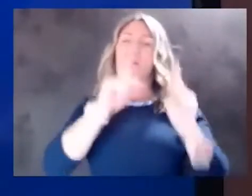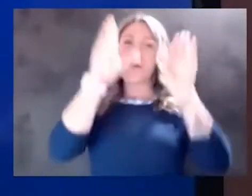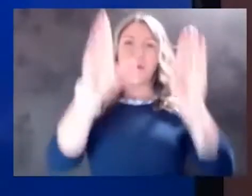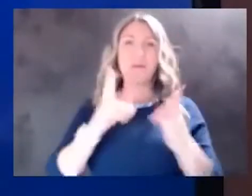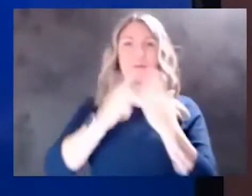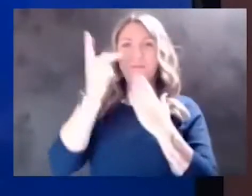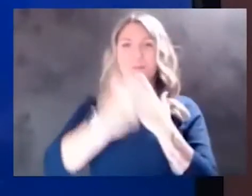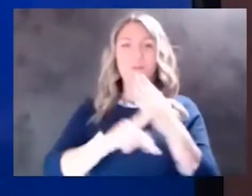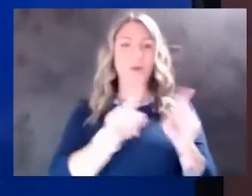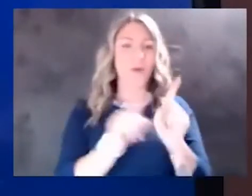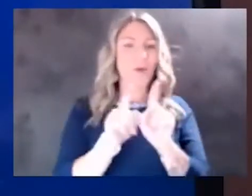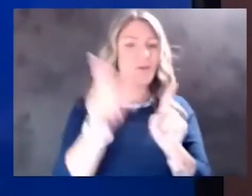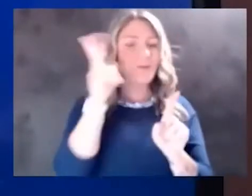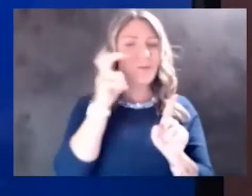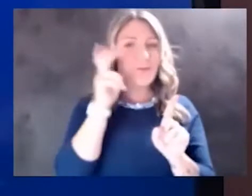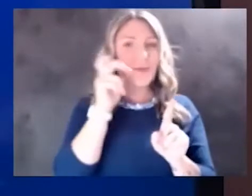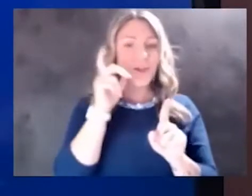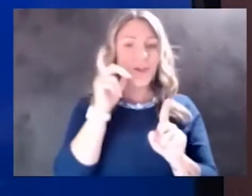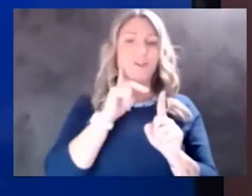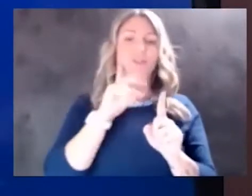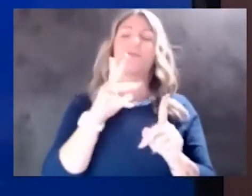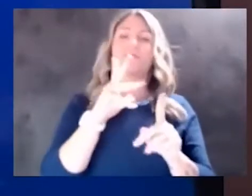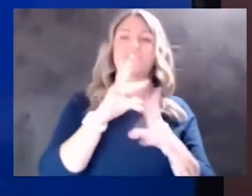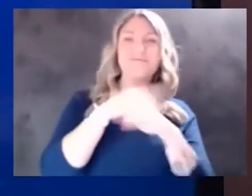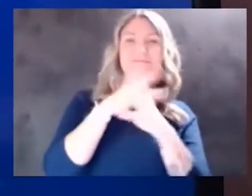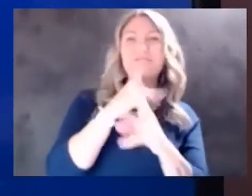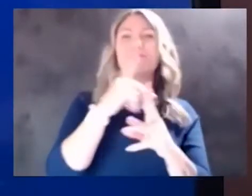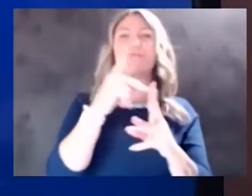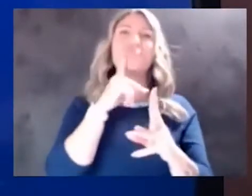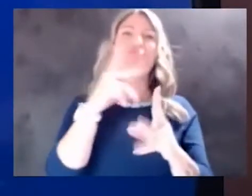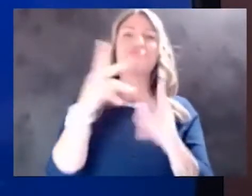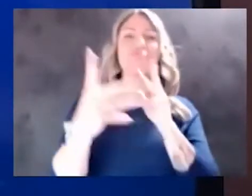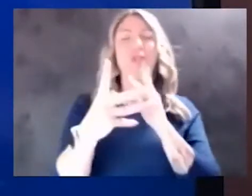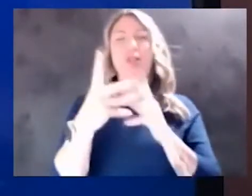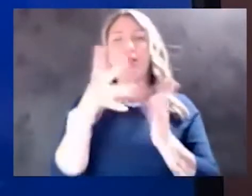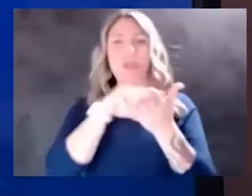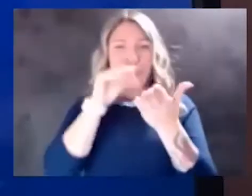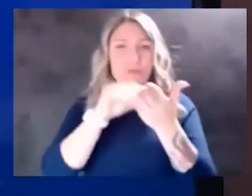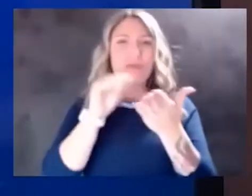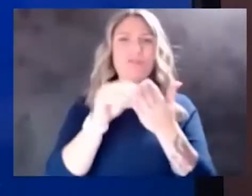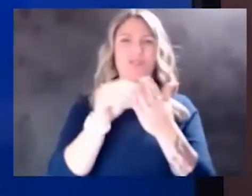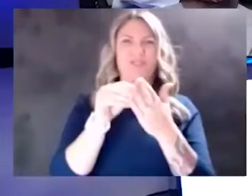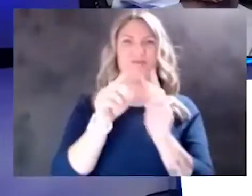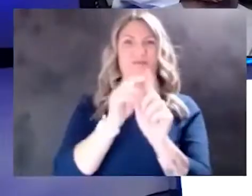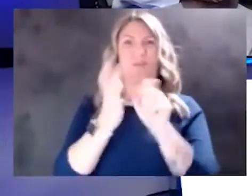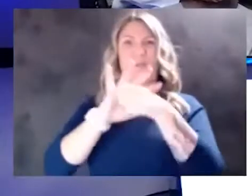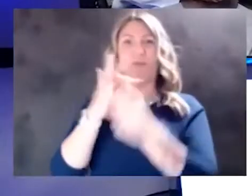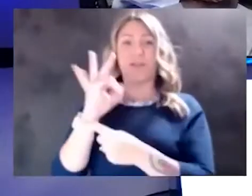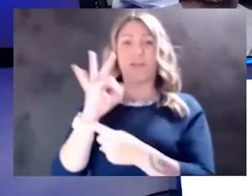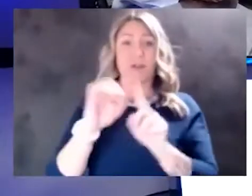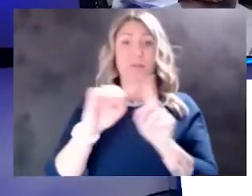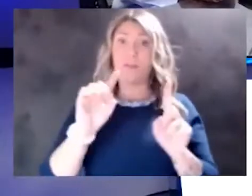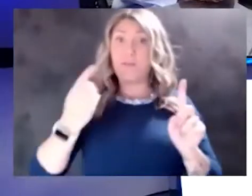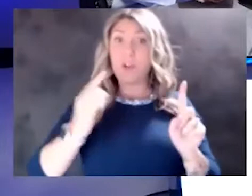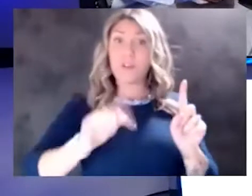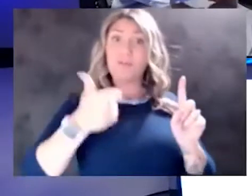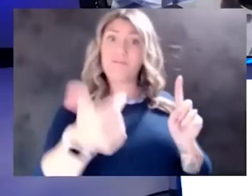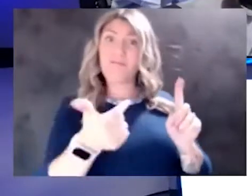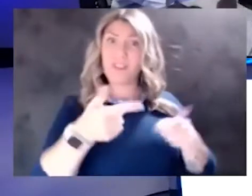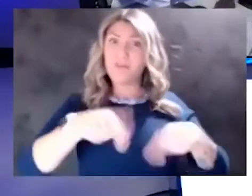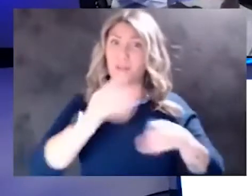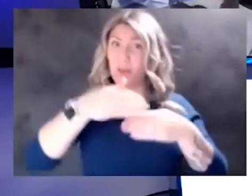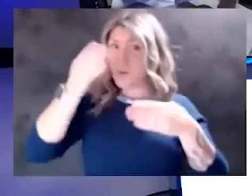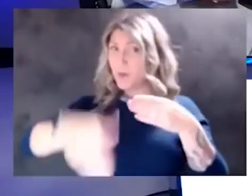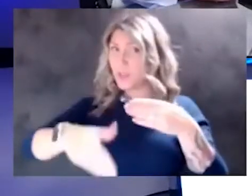about virtual learning that resulted from COVID-19 and how that impacted their learning. But first, Doc Hawk, how did we do over the weekend? Yeah, you know,